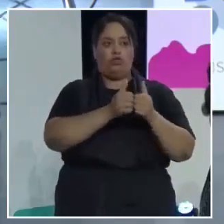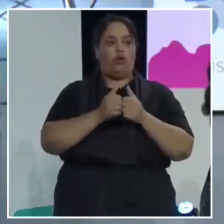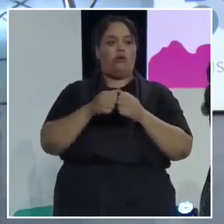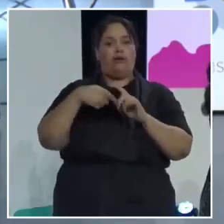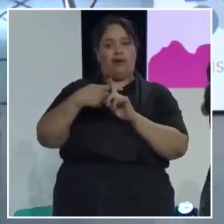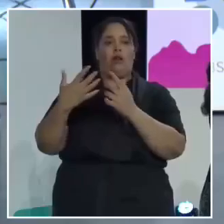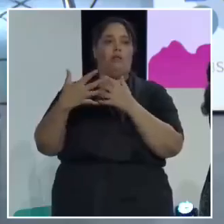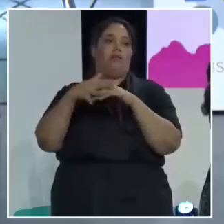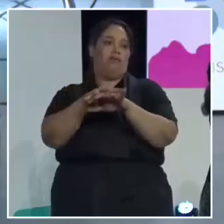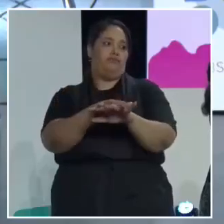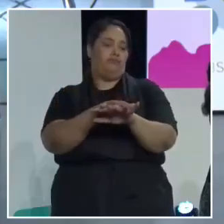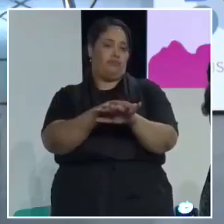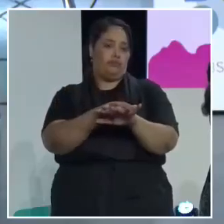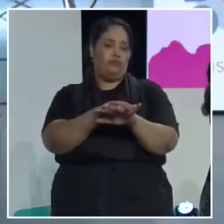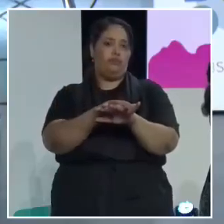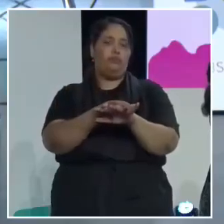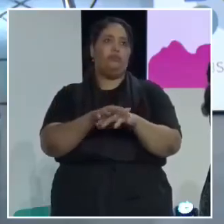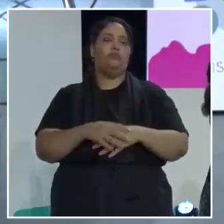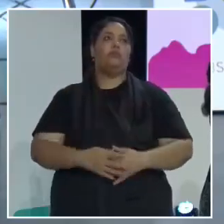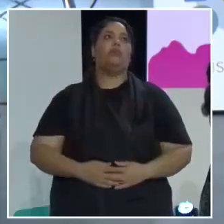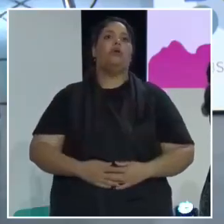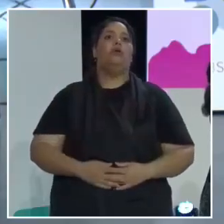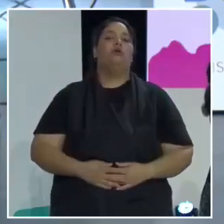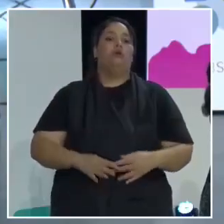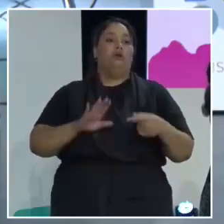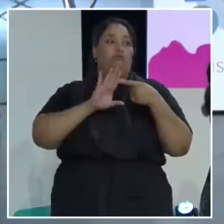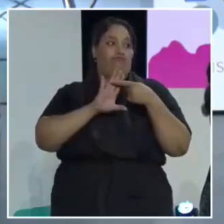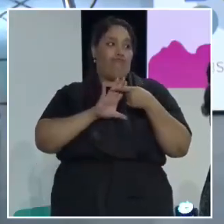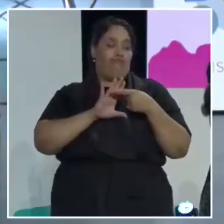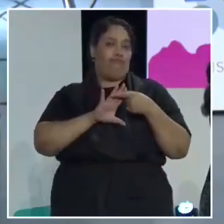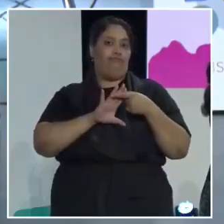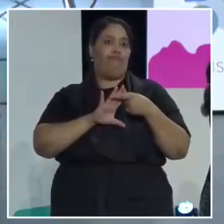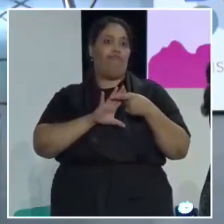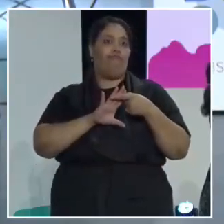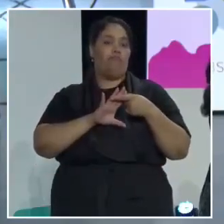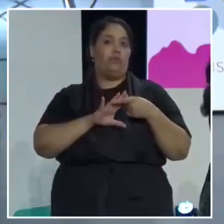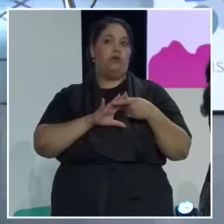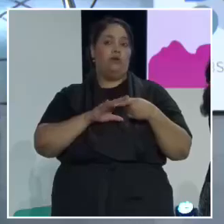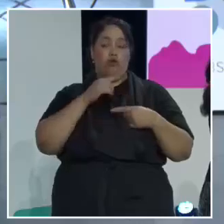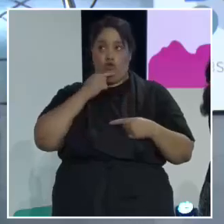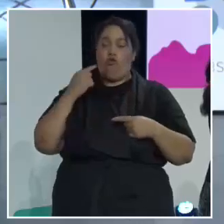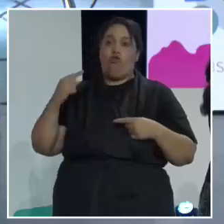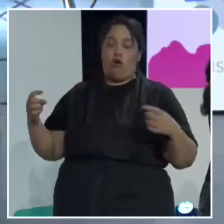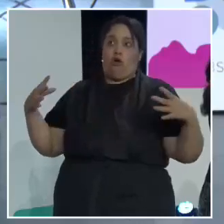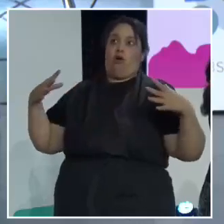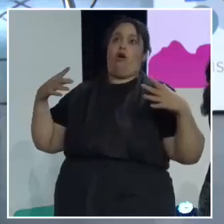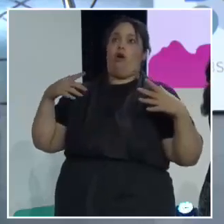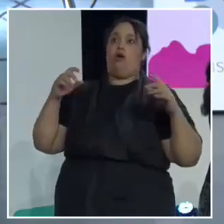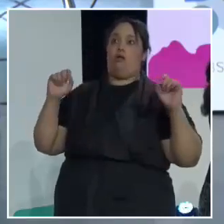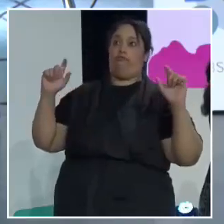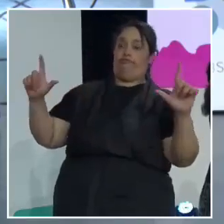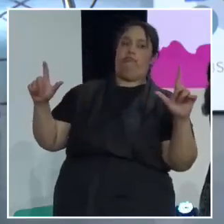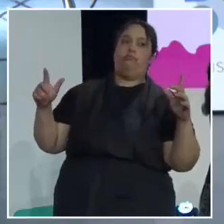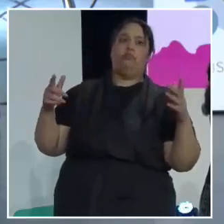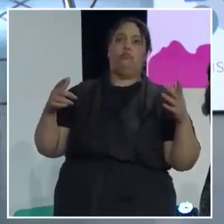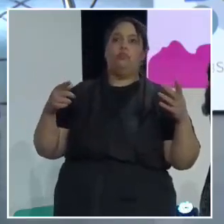implementation. Let me say first, the very harsh reality before us. Since